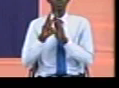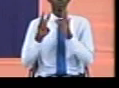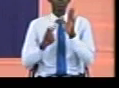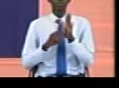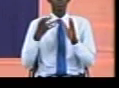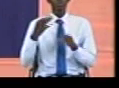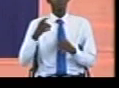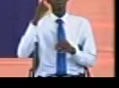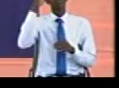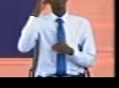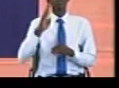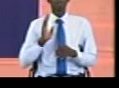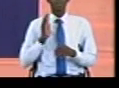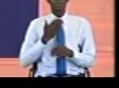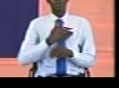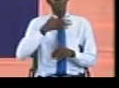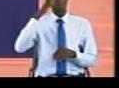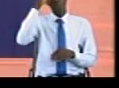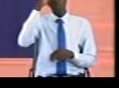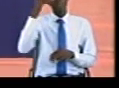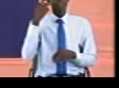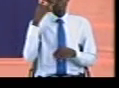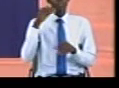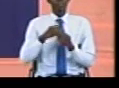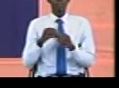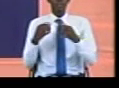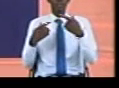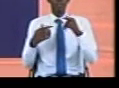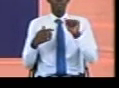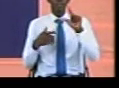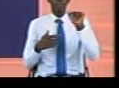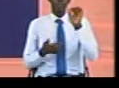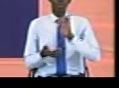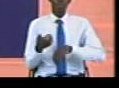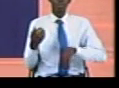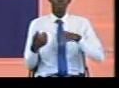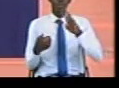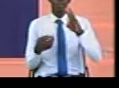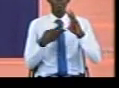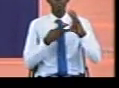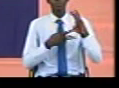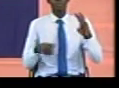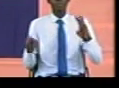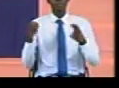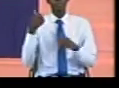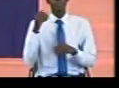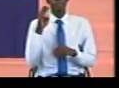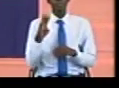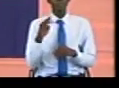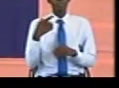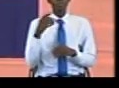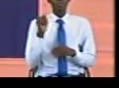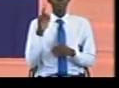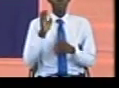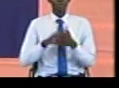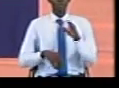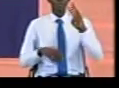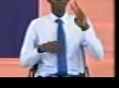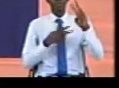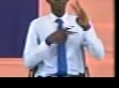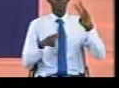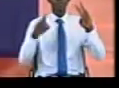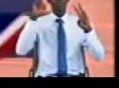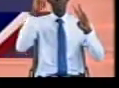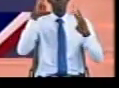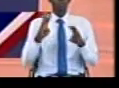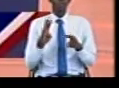our Father. We're looking at Galatians chapter 6, verse 14. Galatians chapter 6, I'm reading from verse